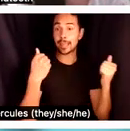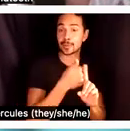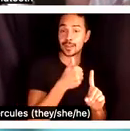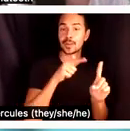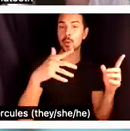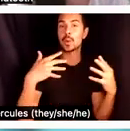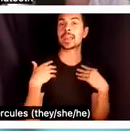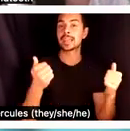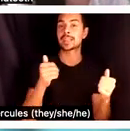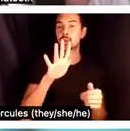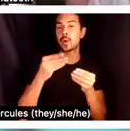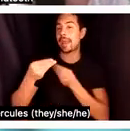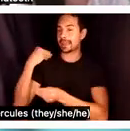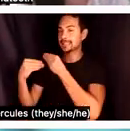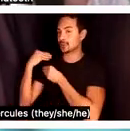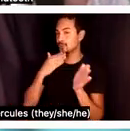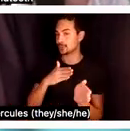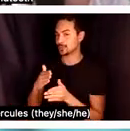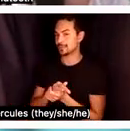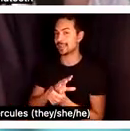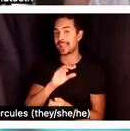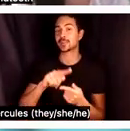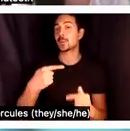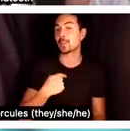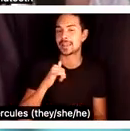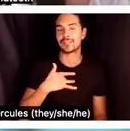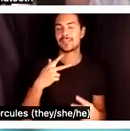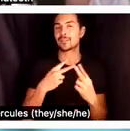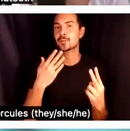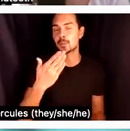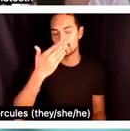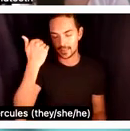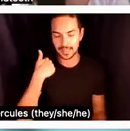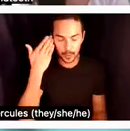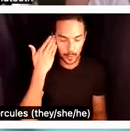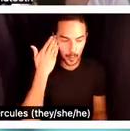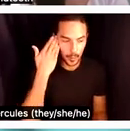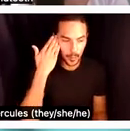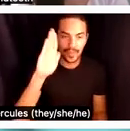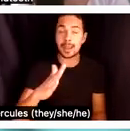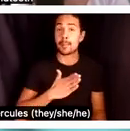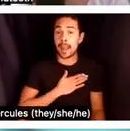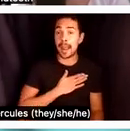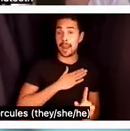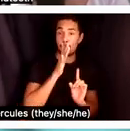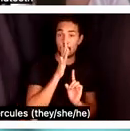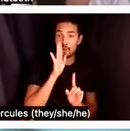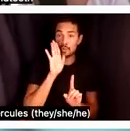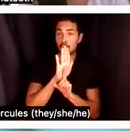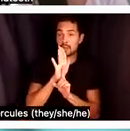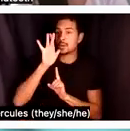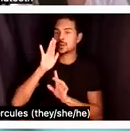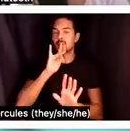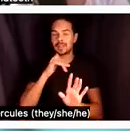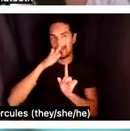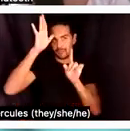your ancestors. And like, to me, that feels really good because I know that my mother's mother, actually my father's